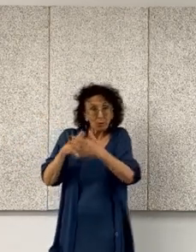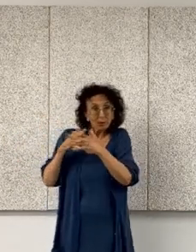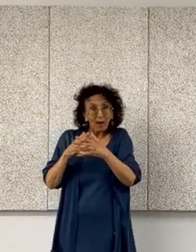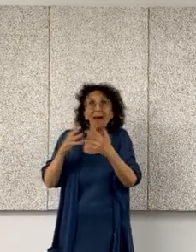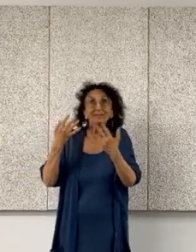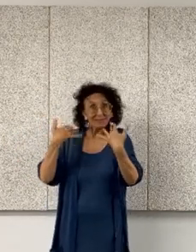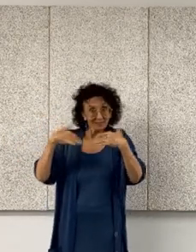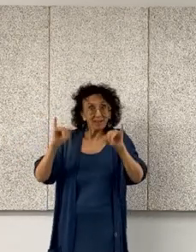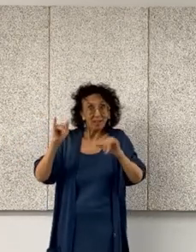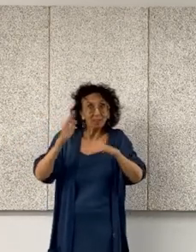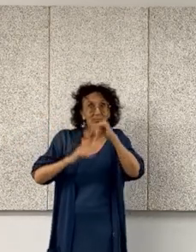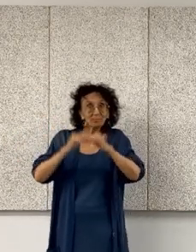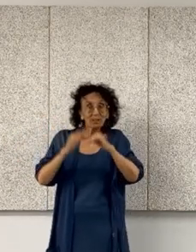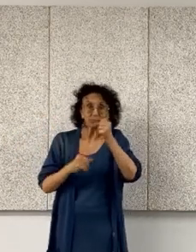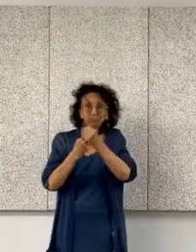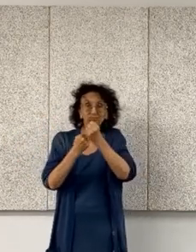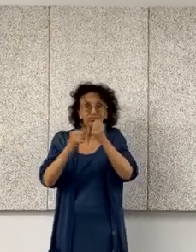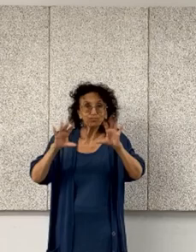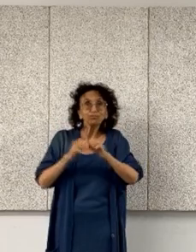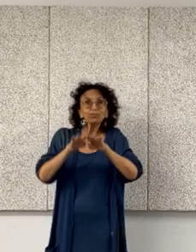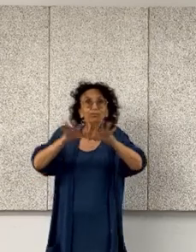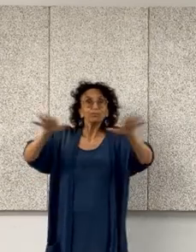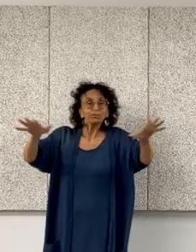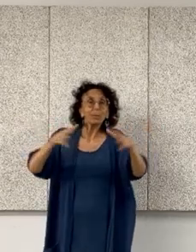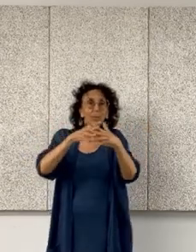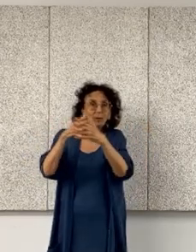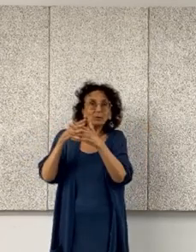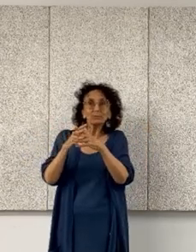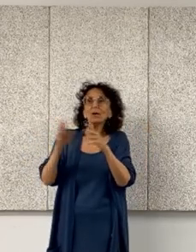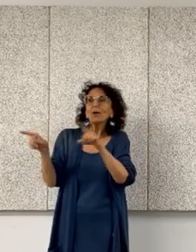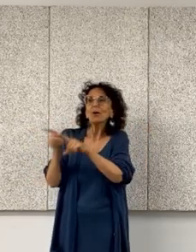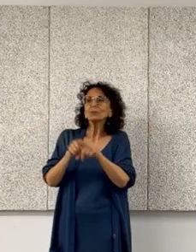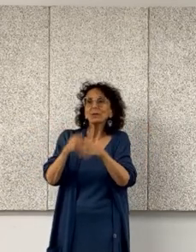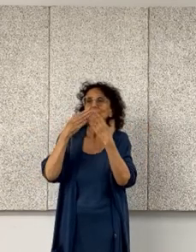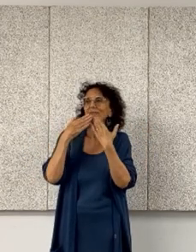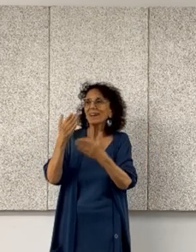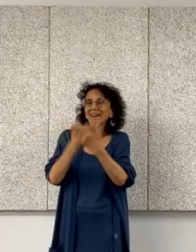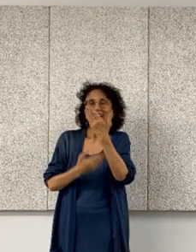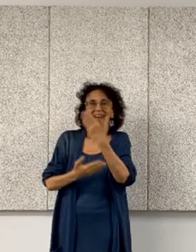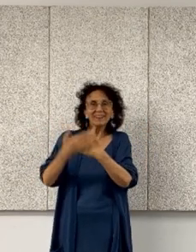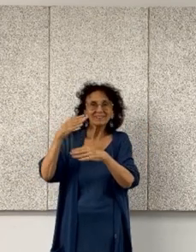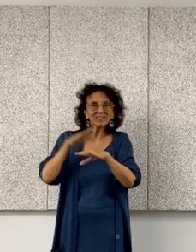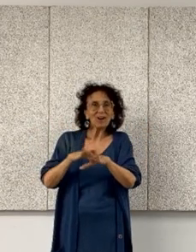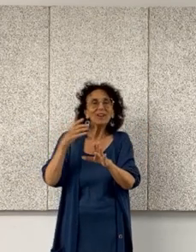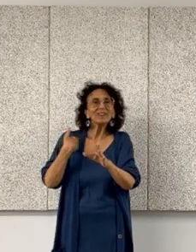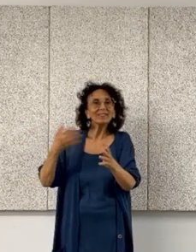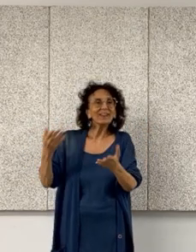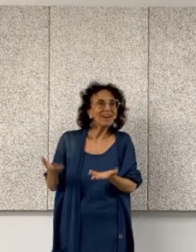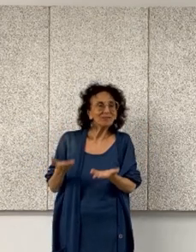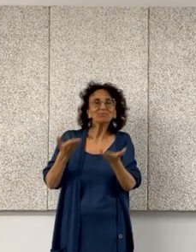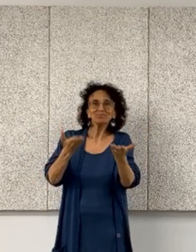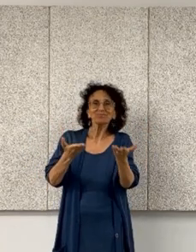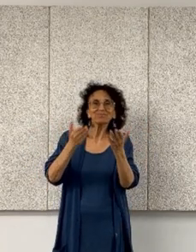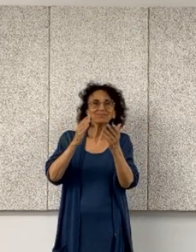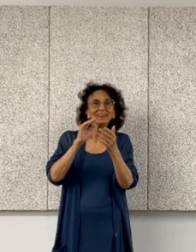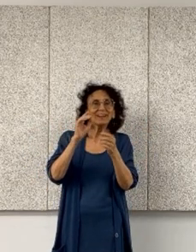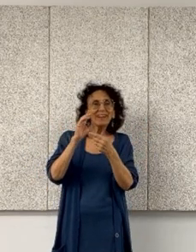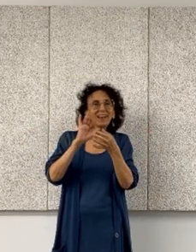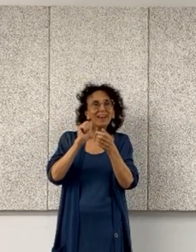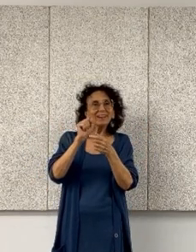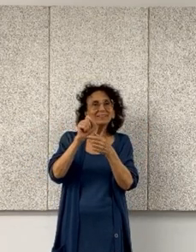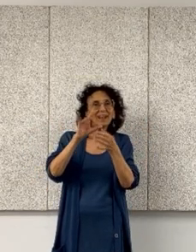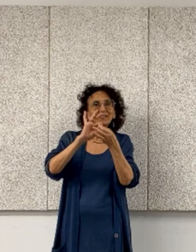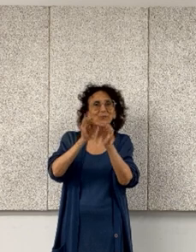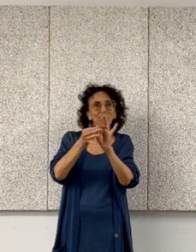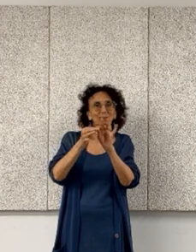I also want to give thanks to our colleagues from Hands On who are providing ASL interpretation for